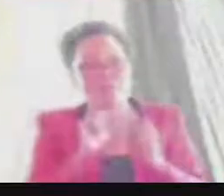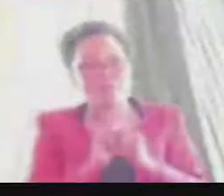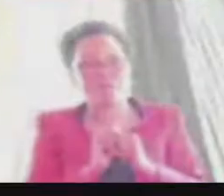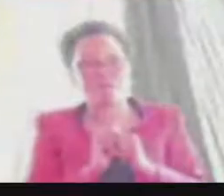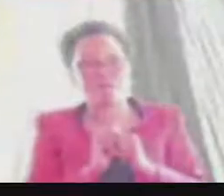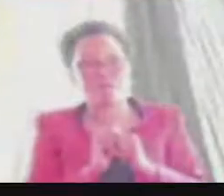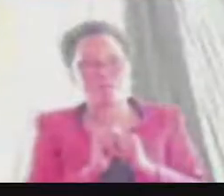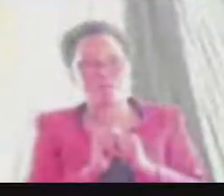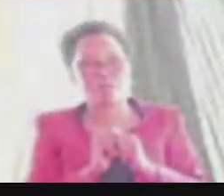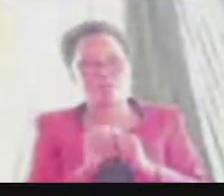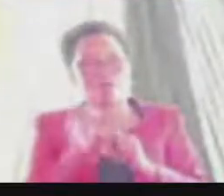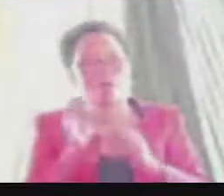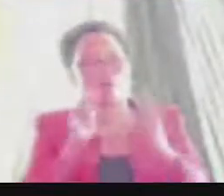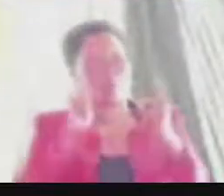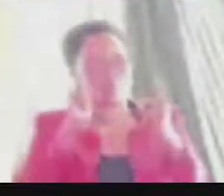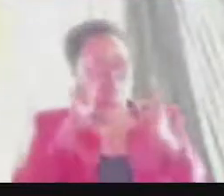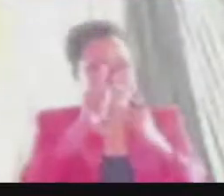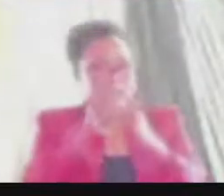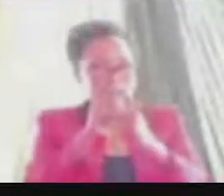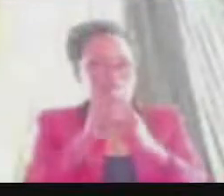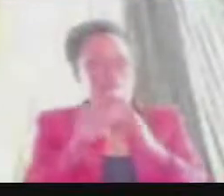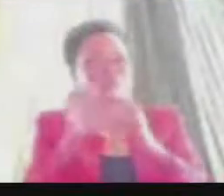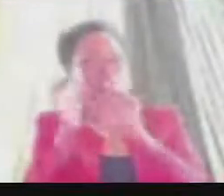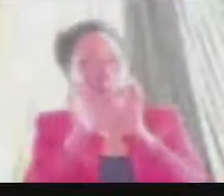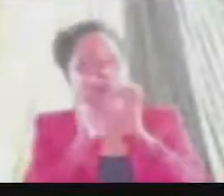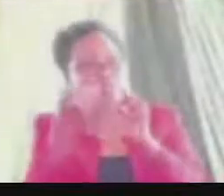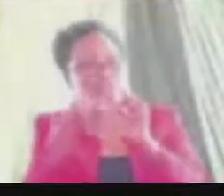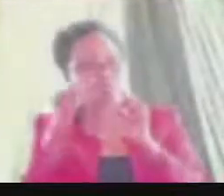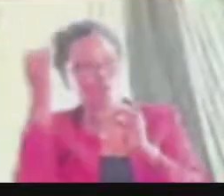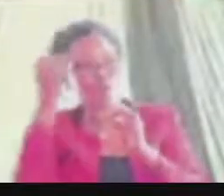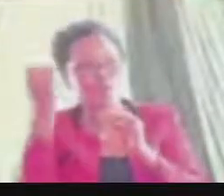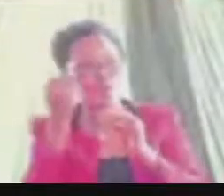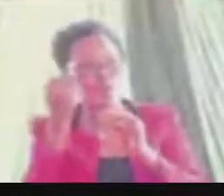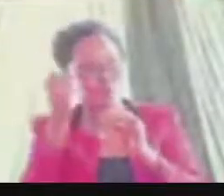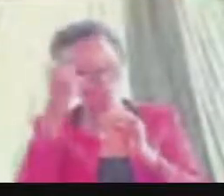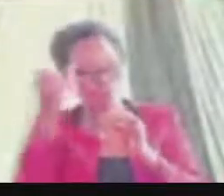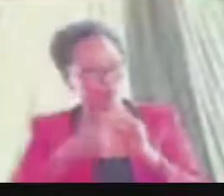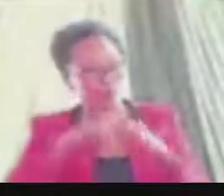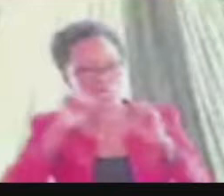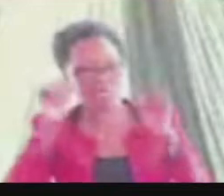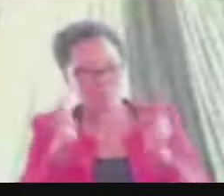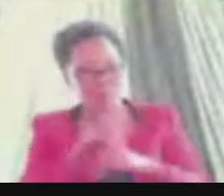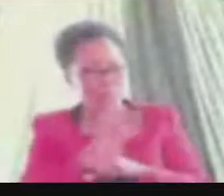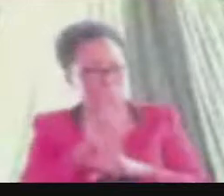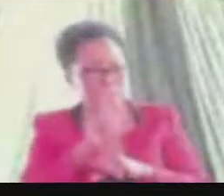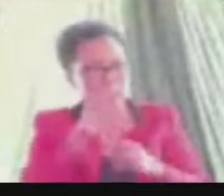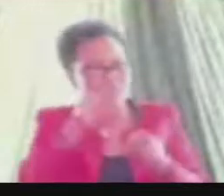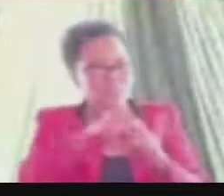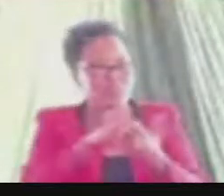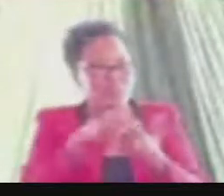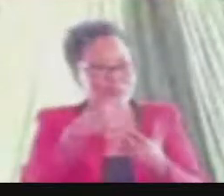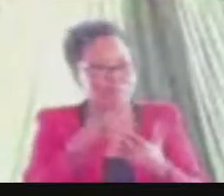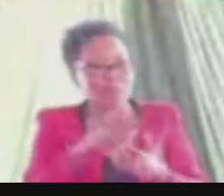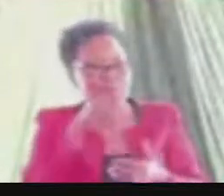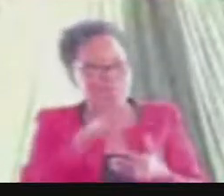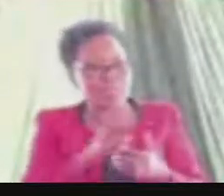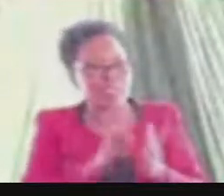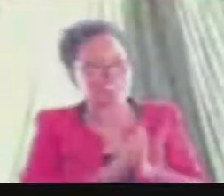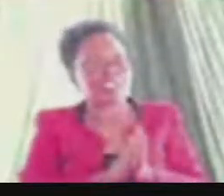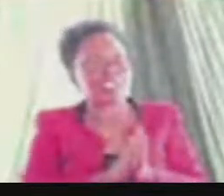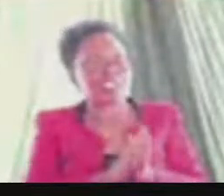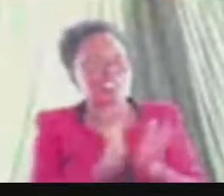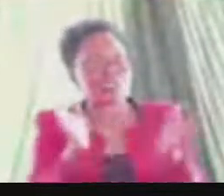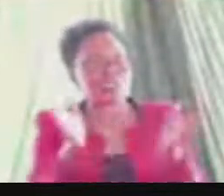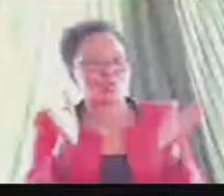interpretation of the court, because I cannot perceive an issue and say this is general public importance. For